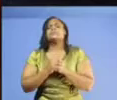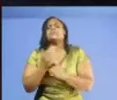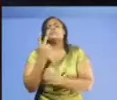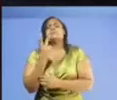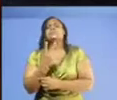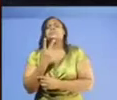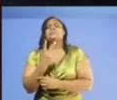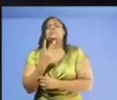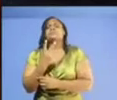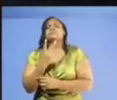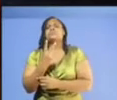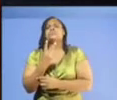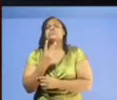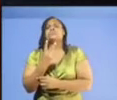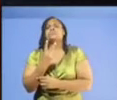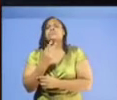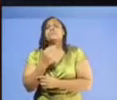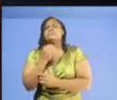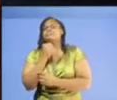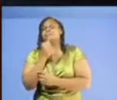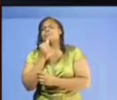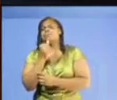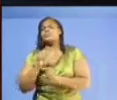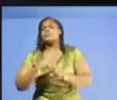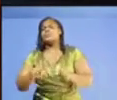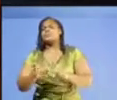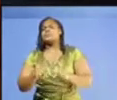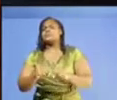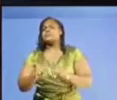Two unrelated